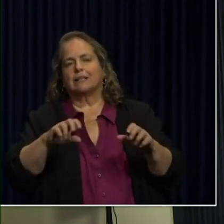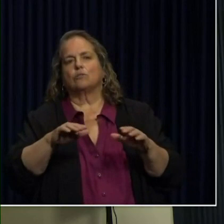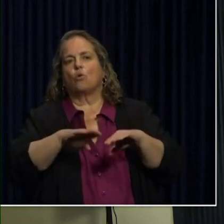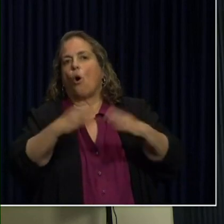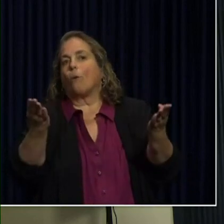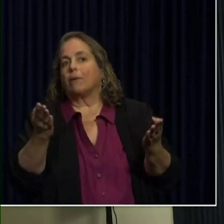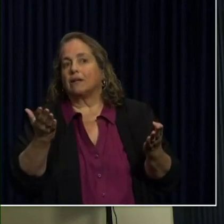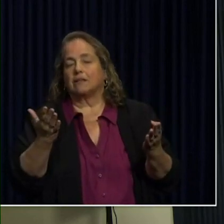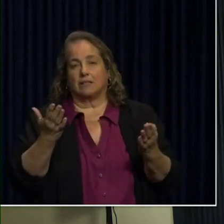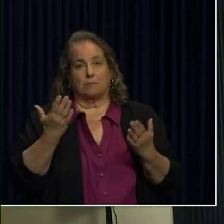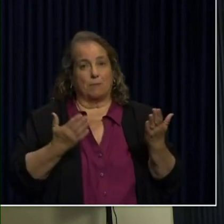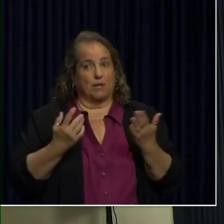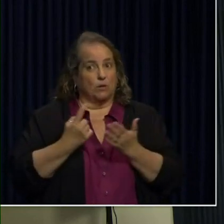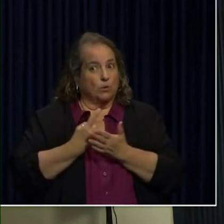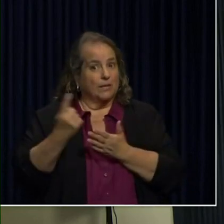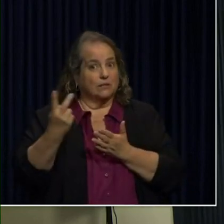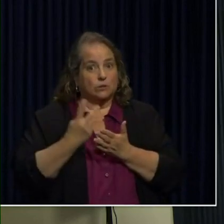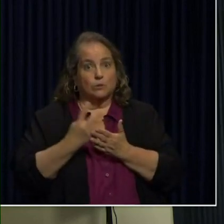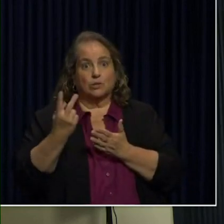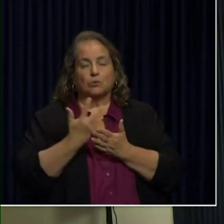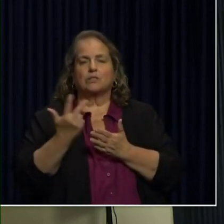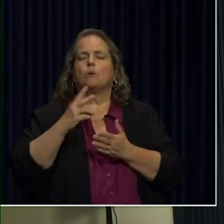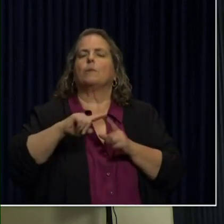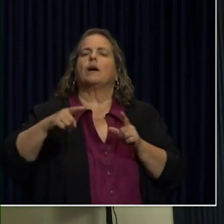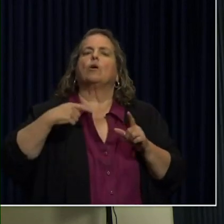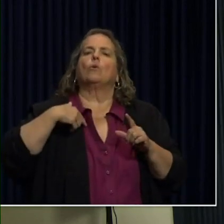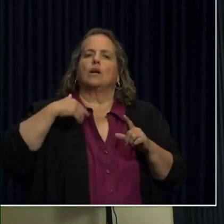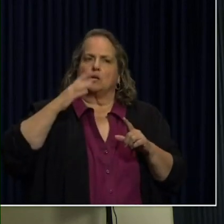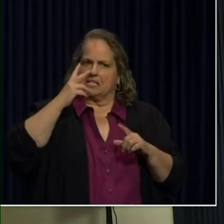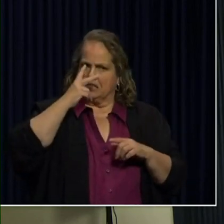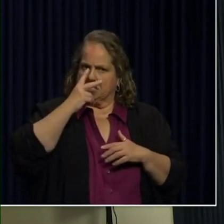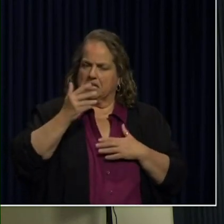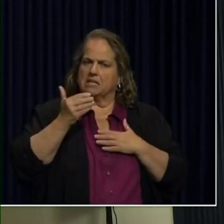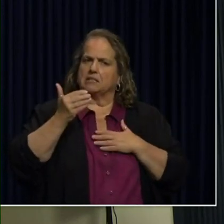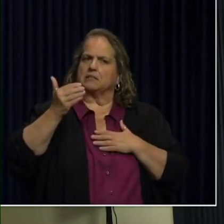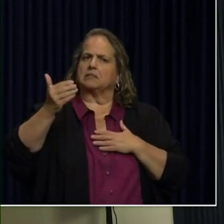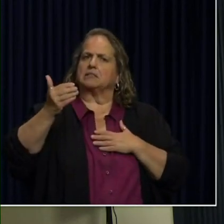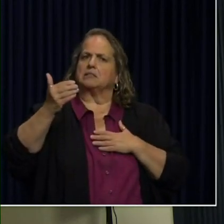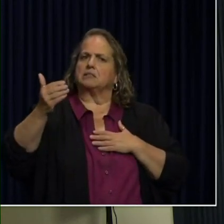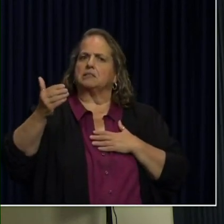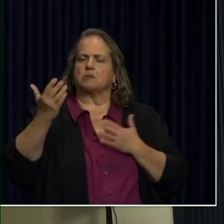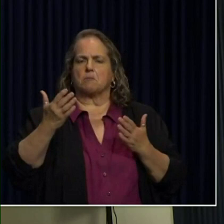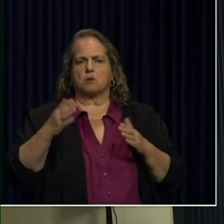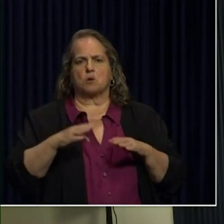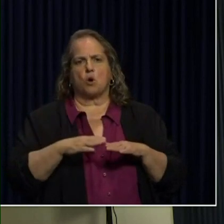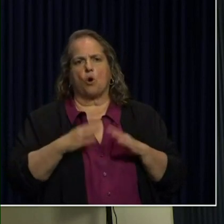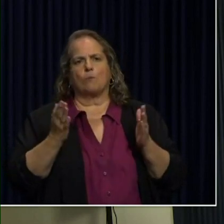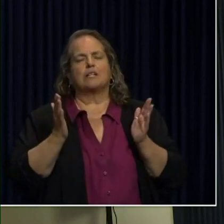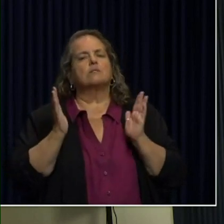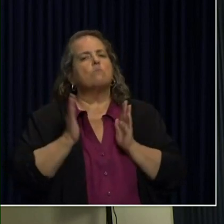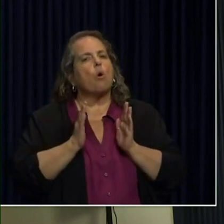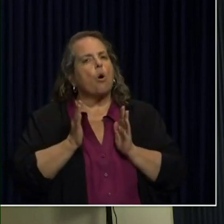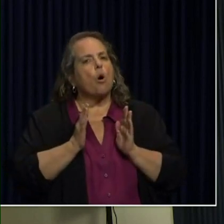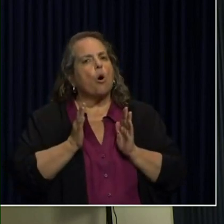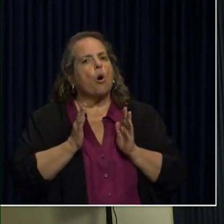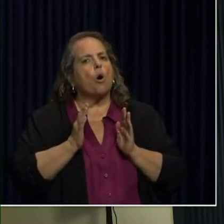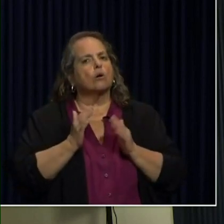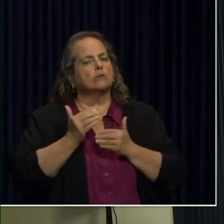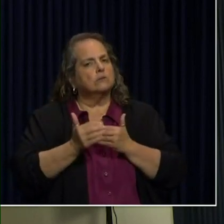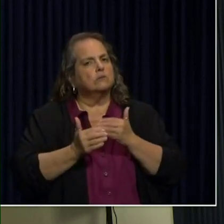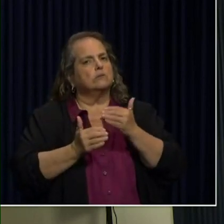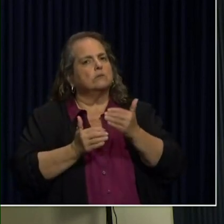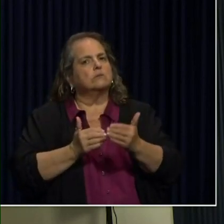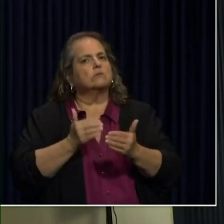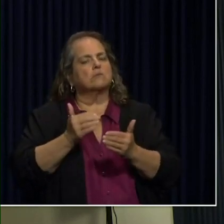but that we see the ability to really start opening up in some small ways, maybe leading up